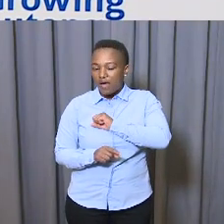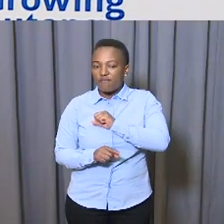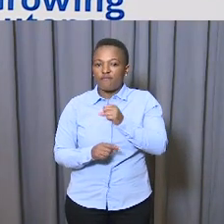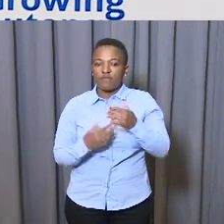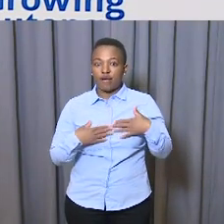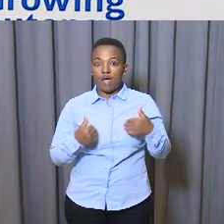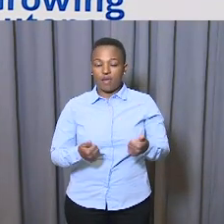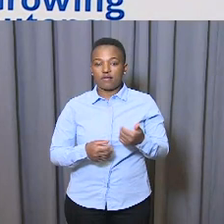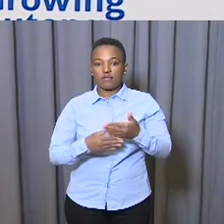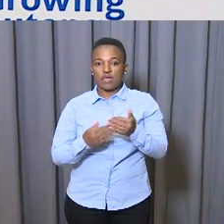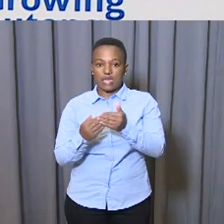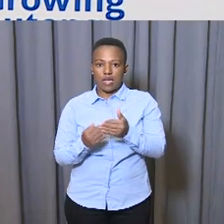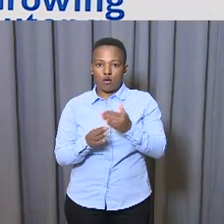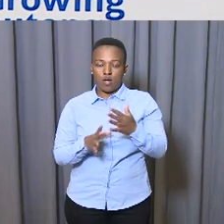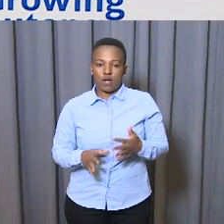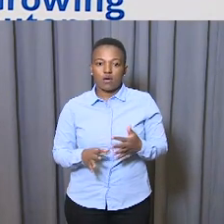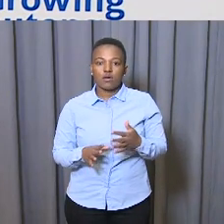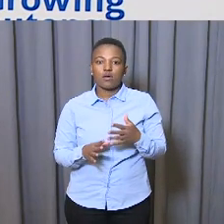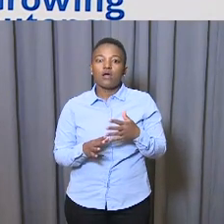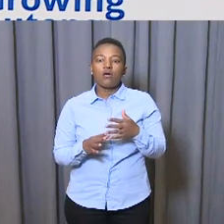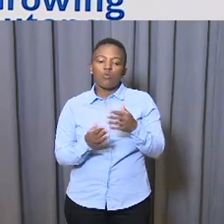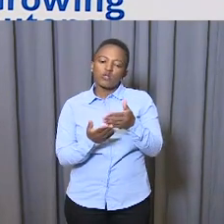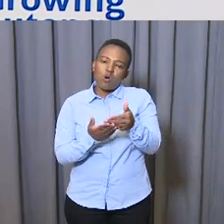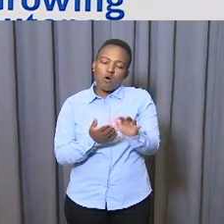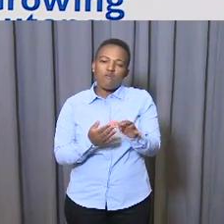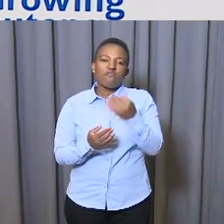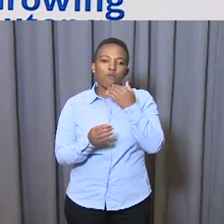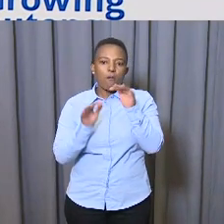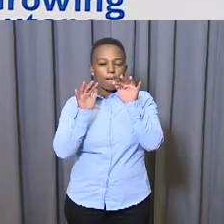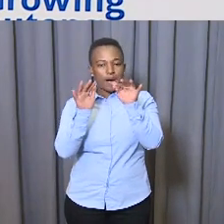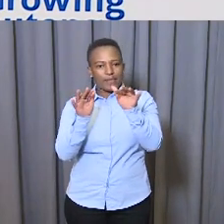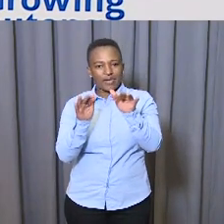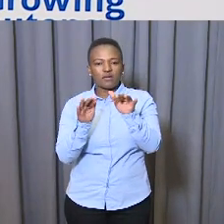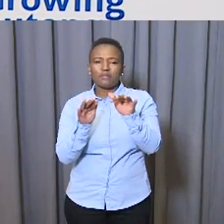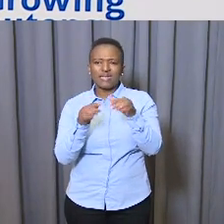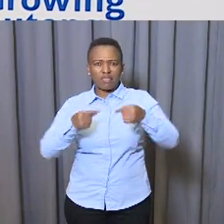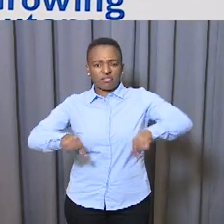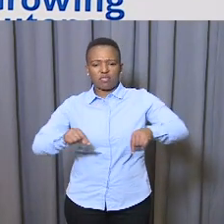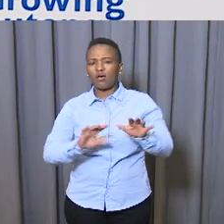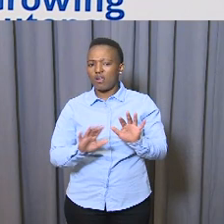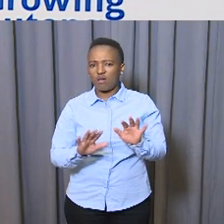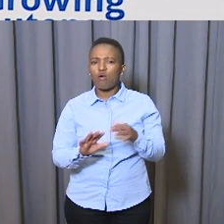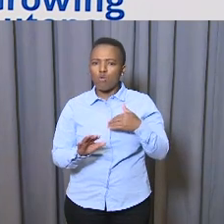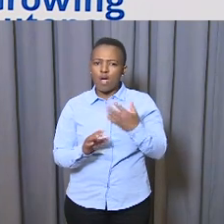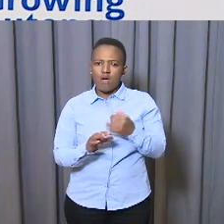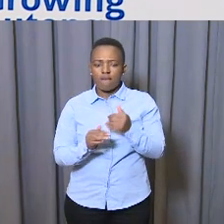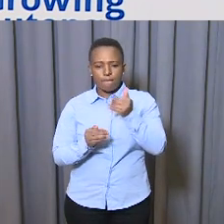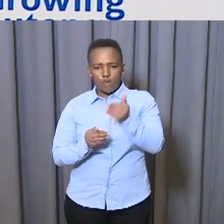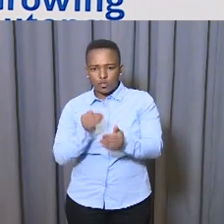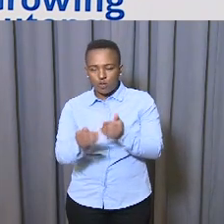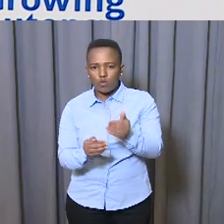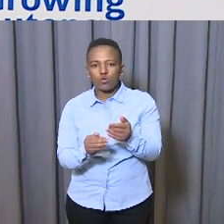to allay the fears of the public is that protocols and steps get taken for us to be able to trace all